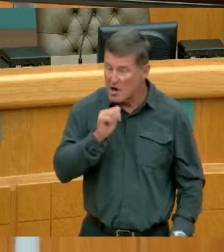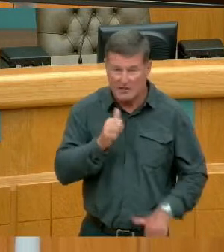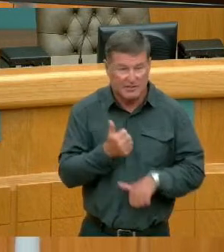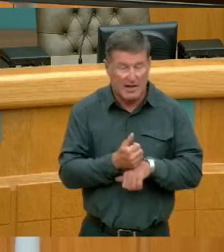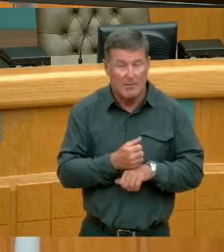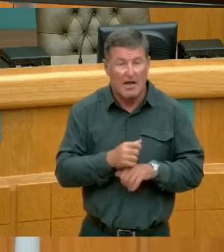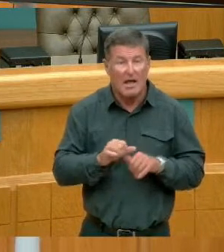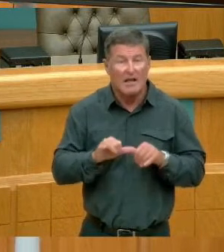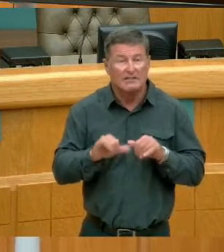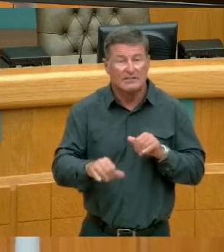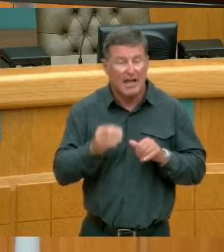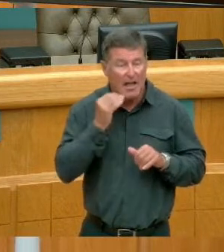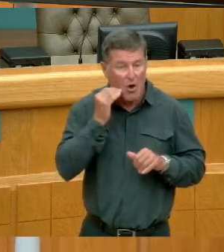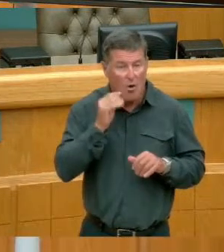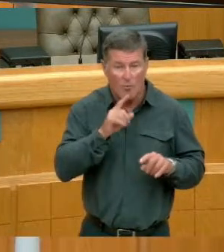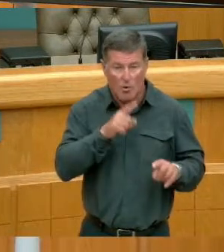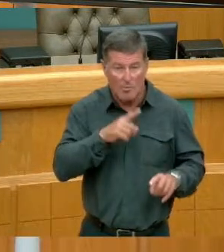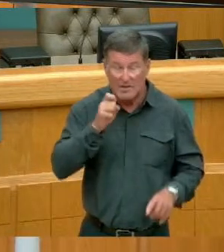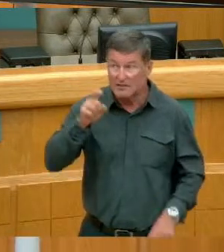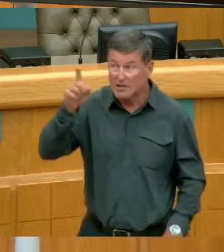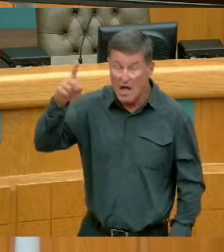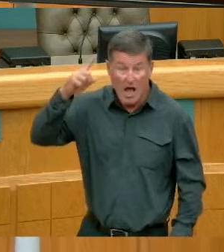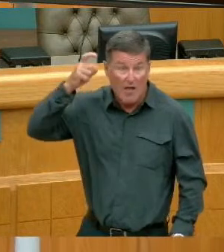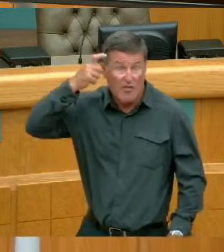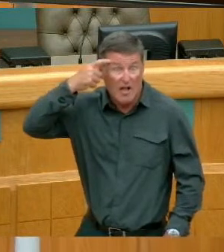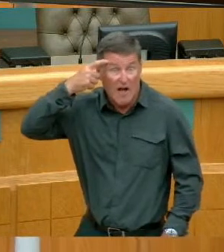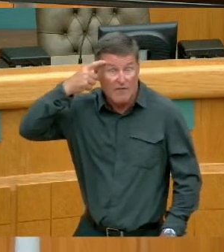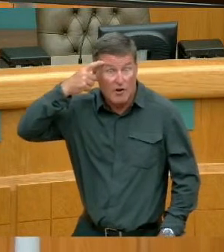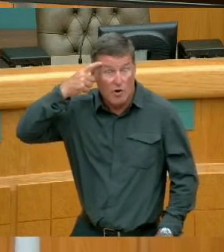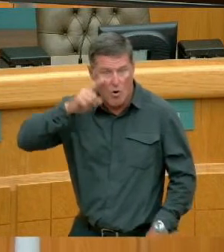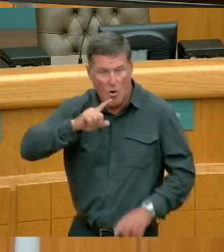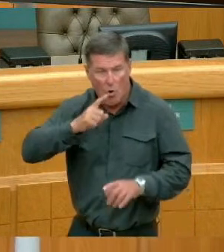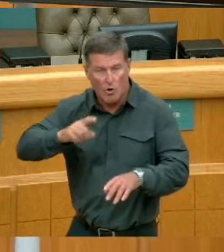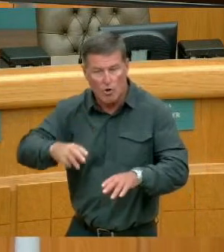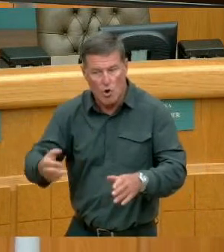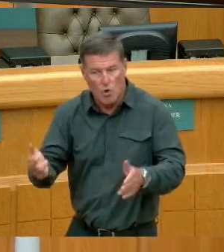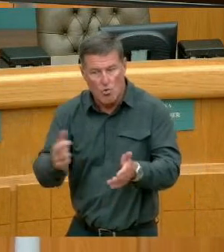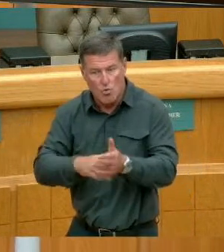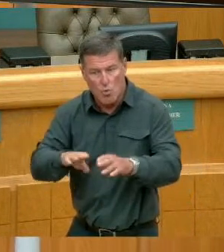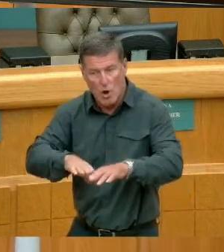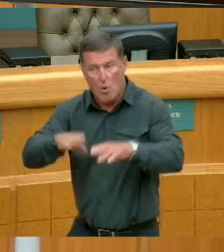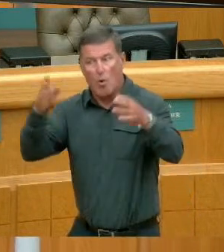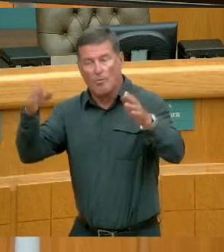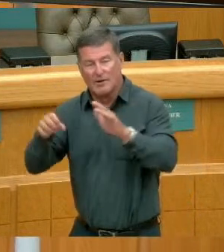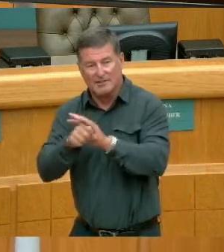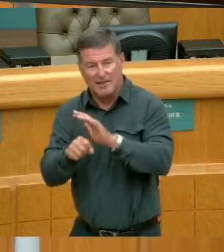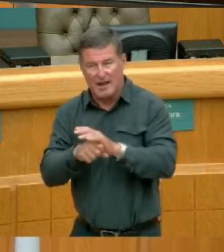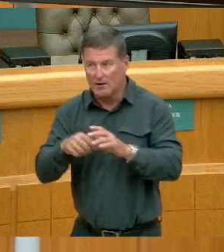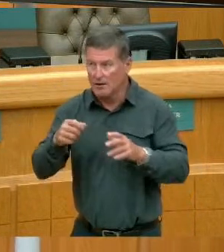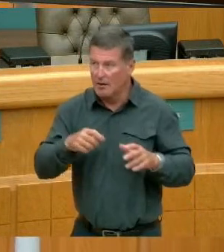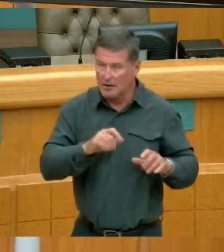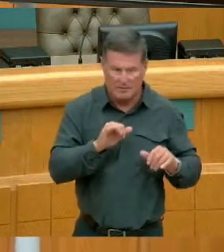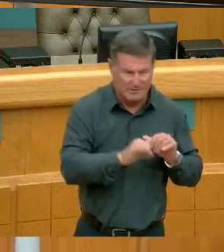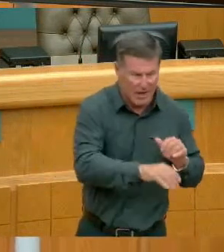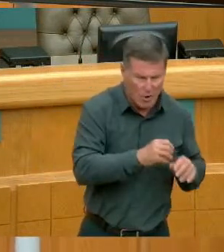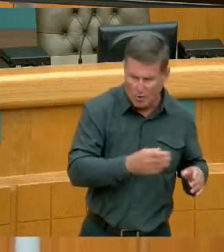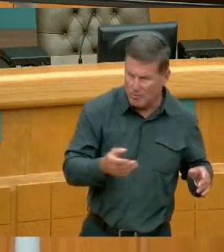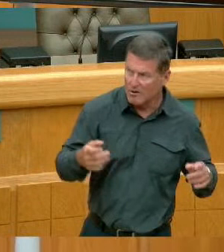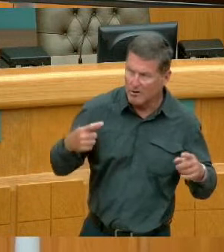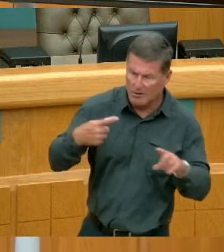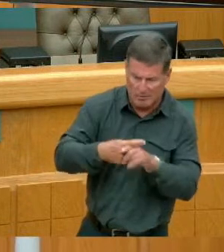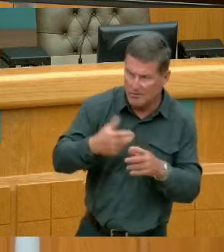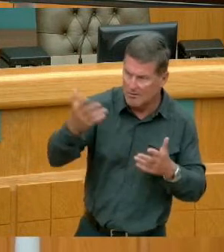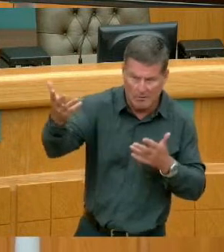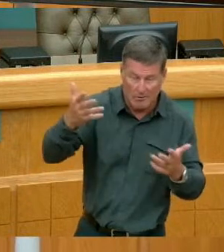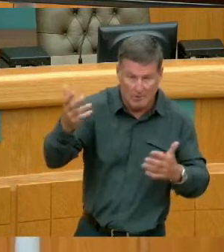in conflict with the governor's reopening orders. And that's really important to understand. But judges, just so you know,